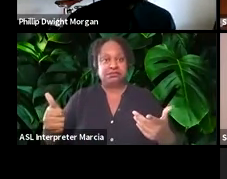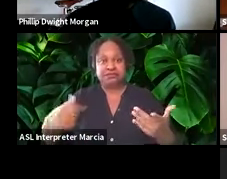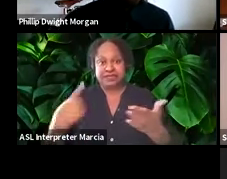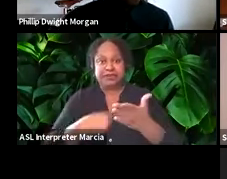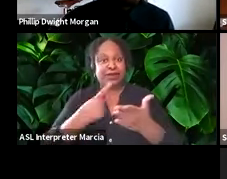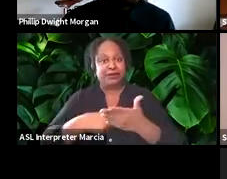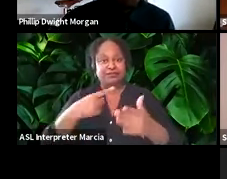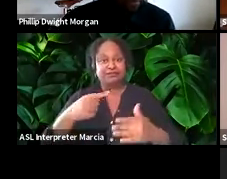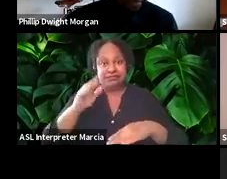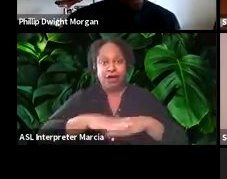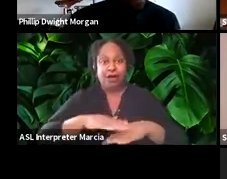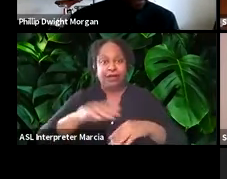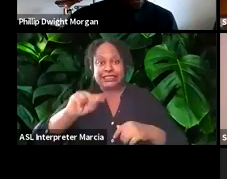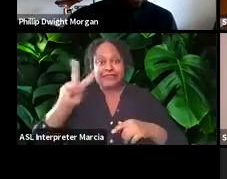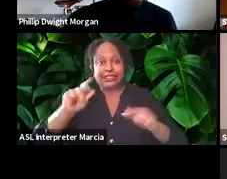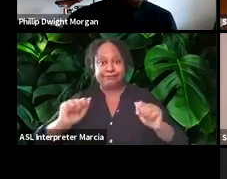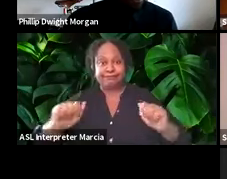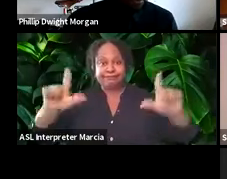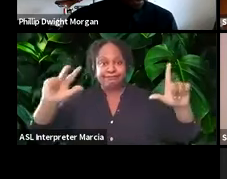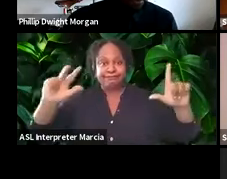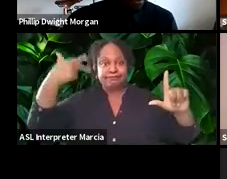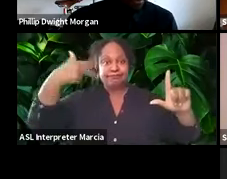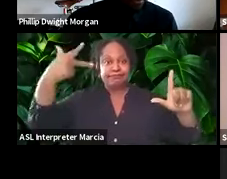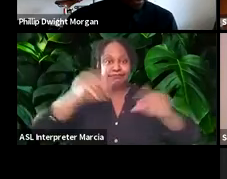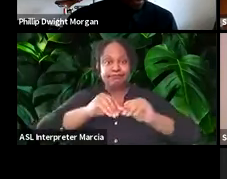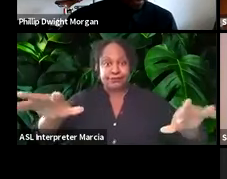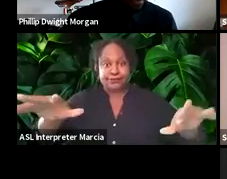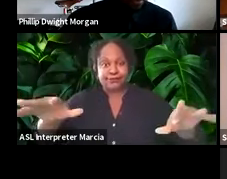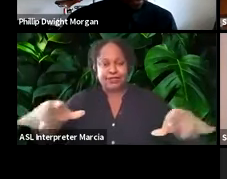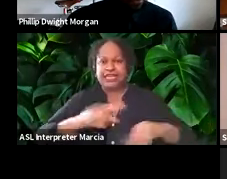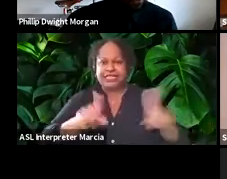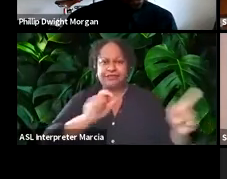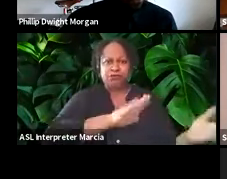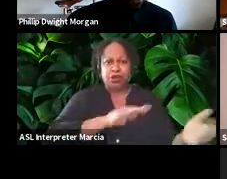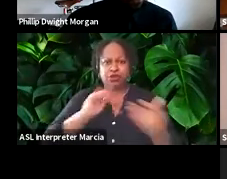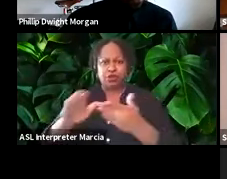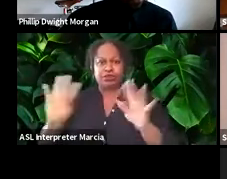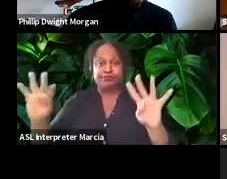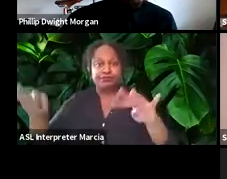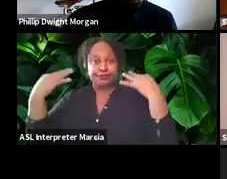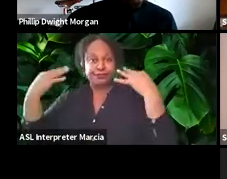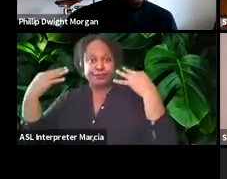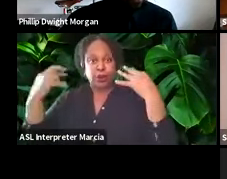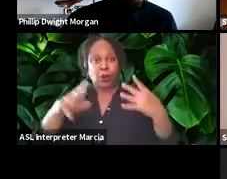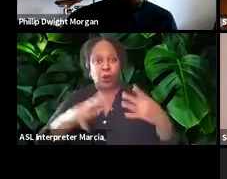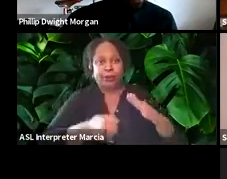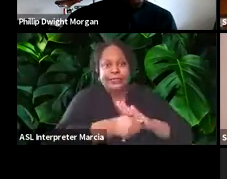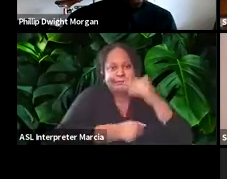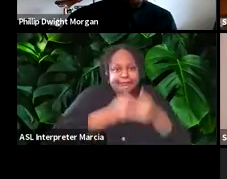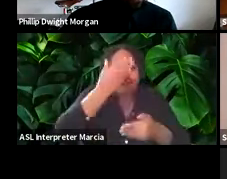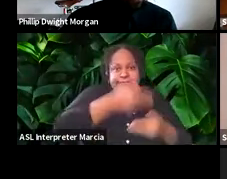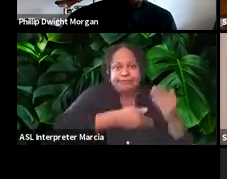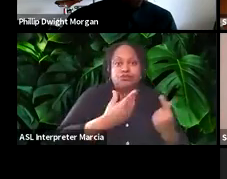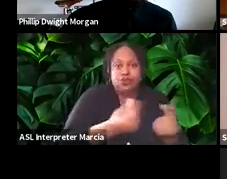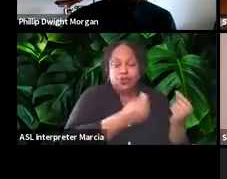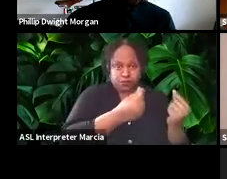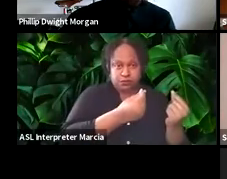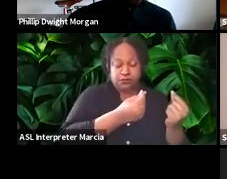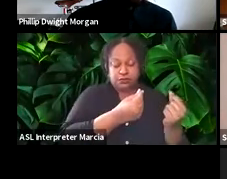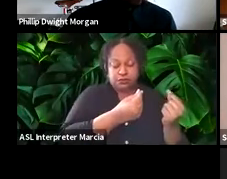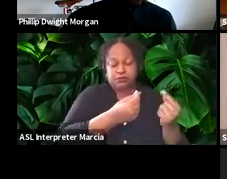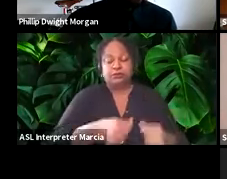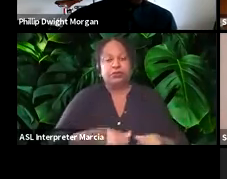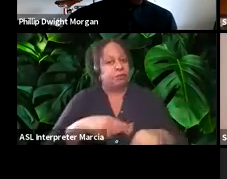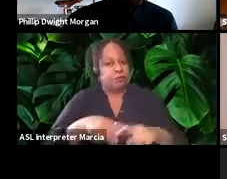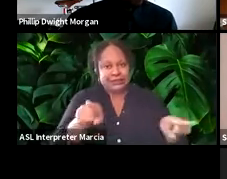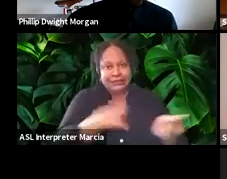television. Those are two very different approaches, but all with the same end goal. And when I'm listening